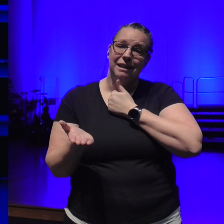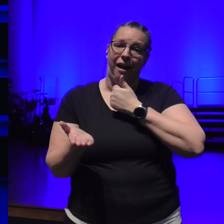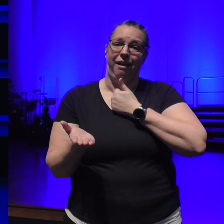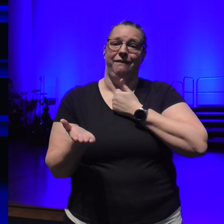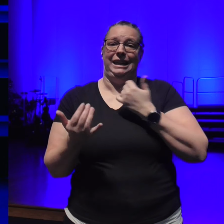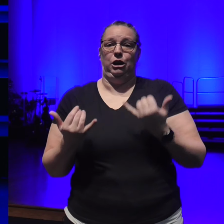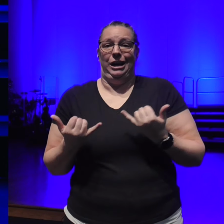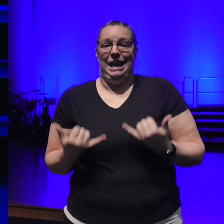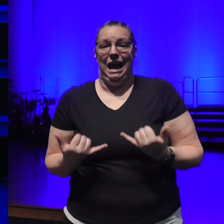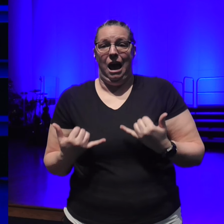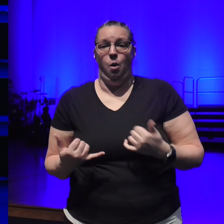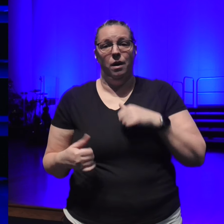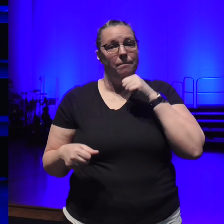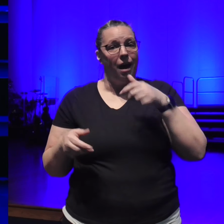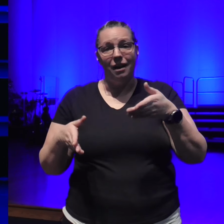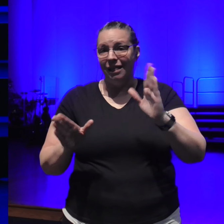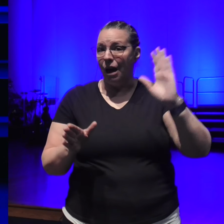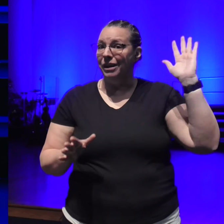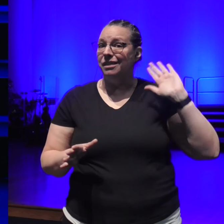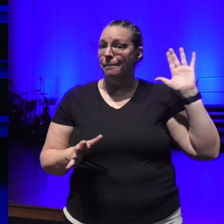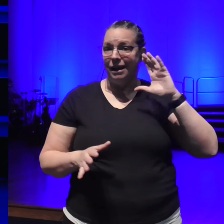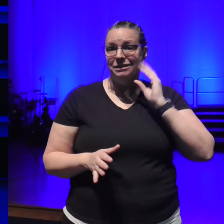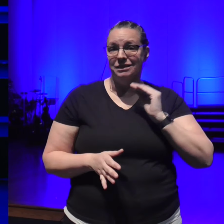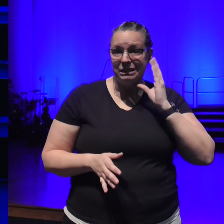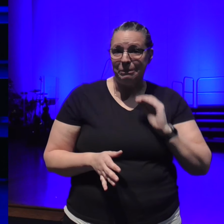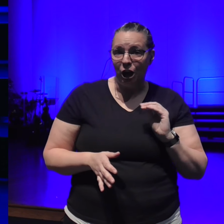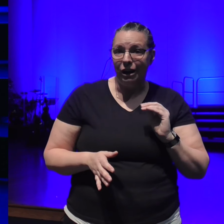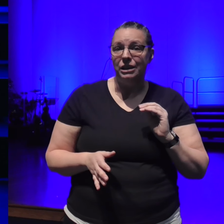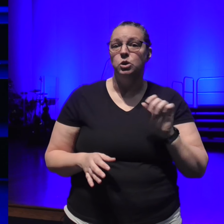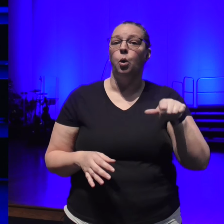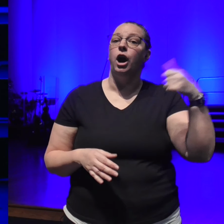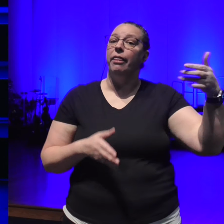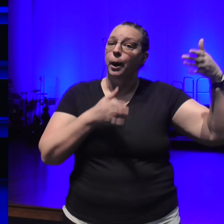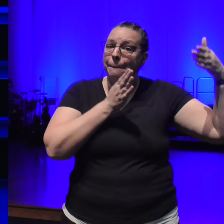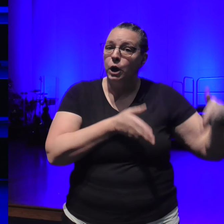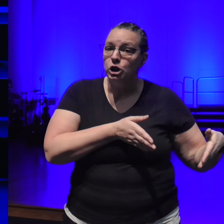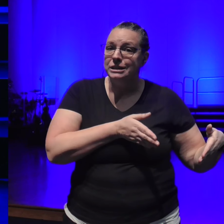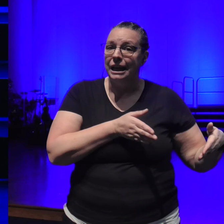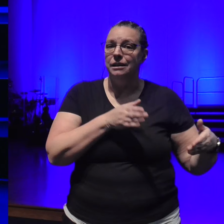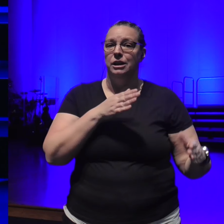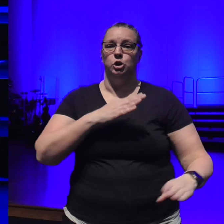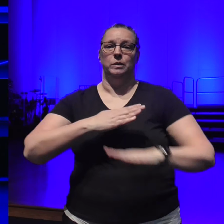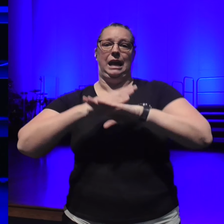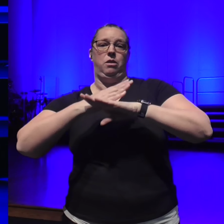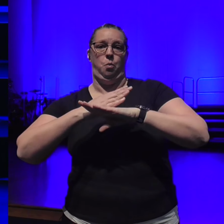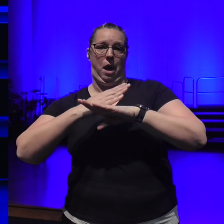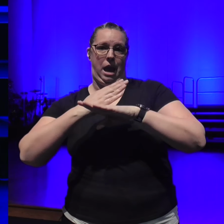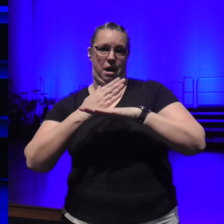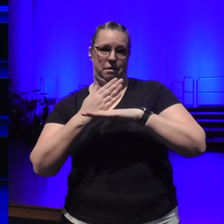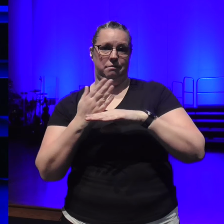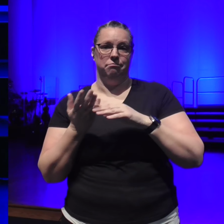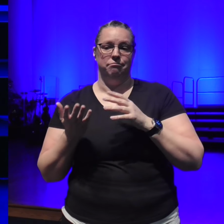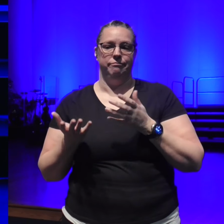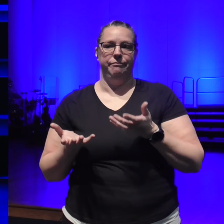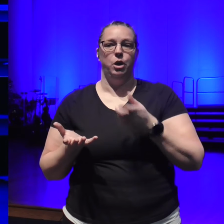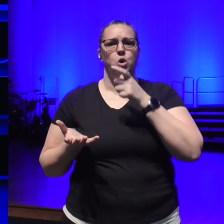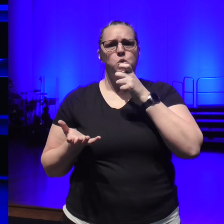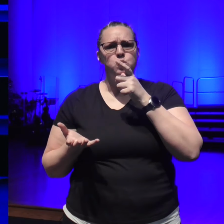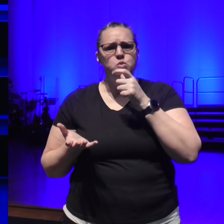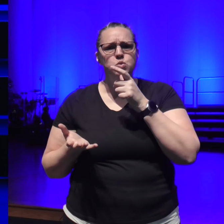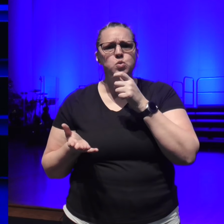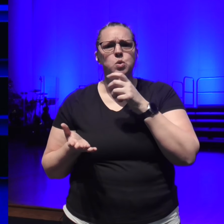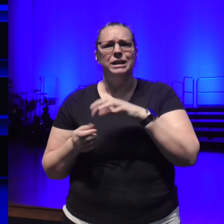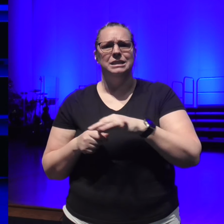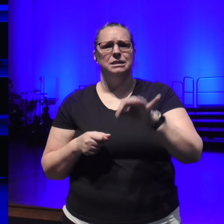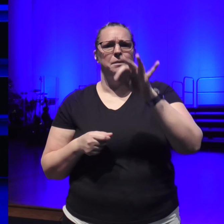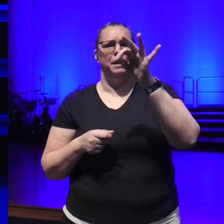now, and not allowing any past experience or other person to get in the way of that. Who was the spiritual